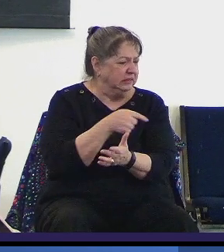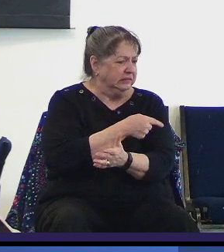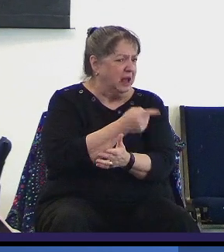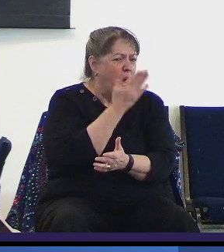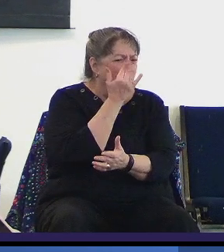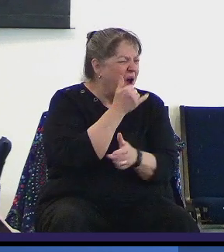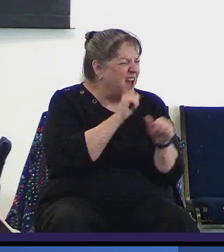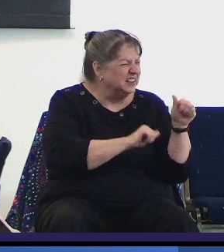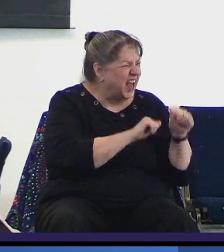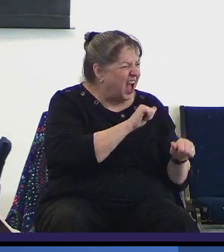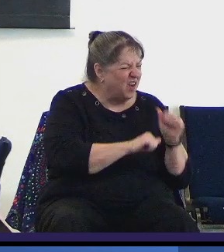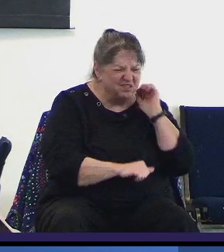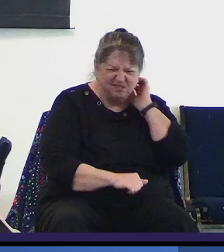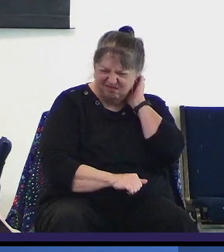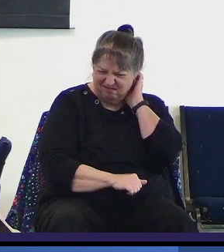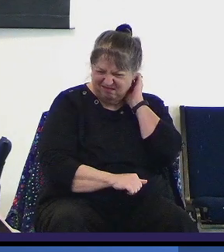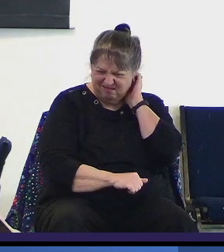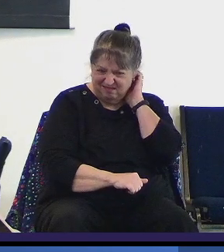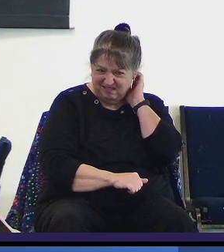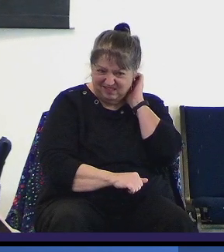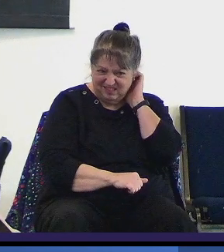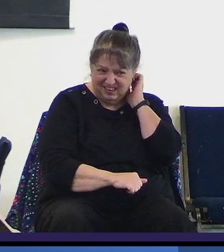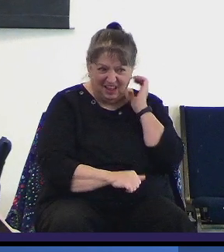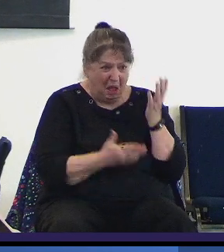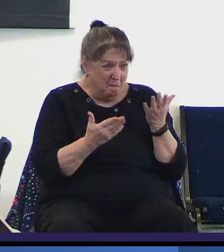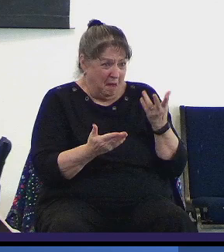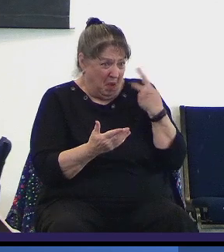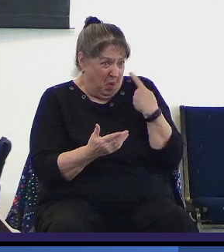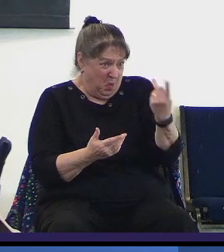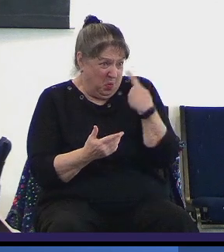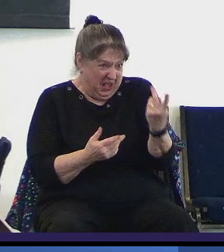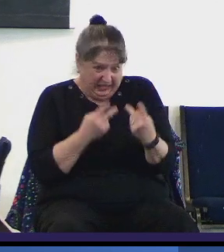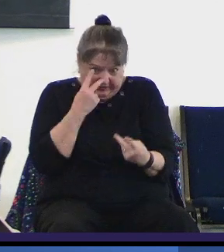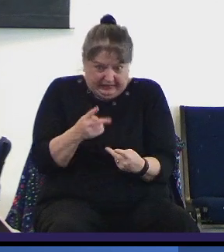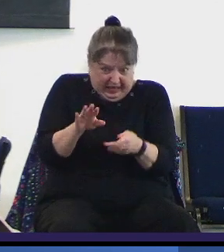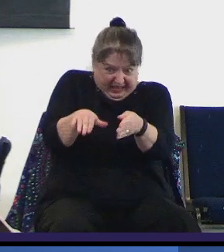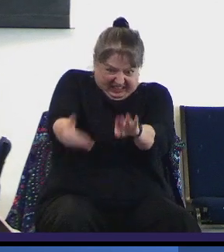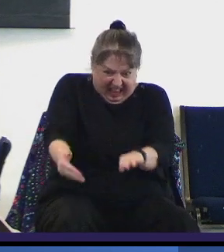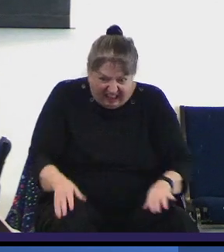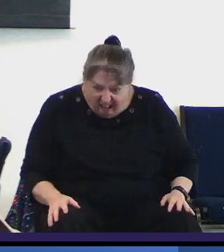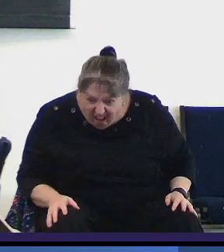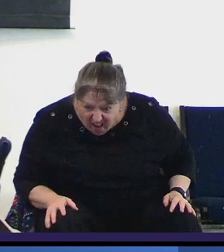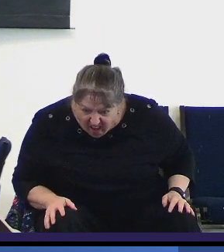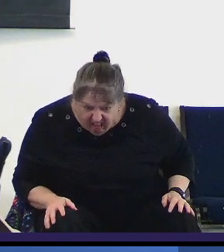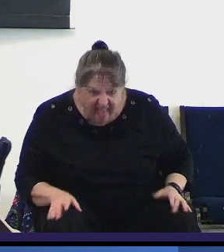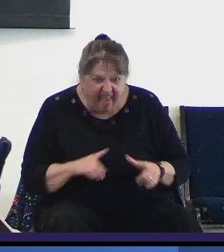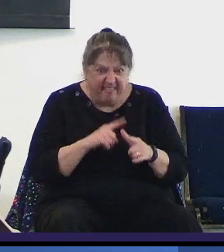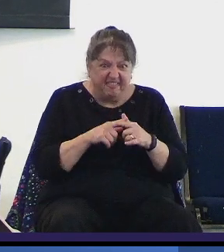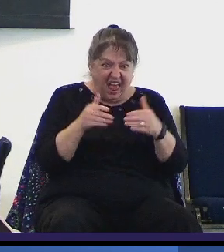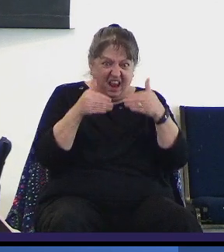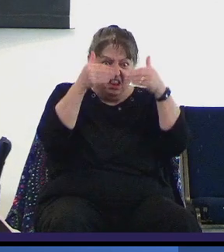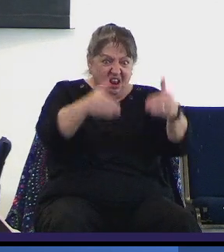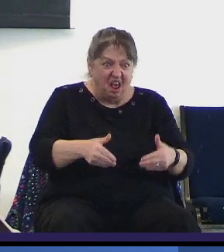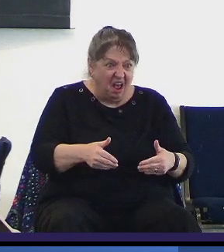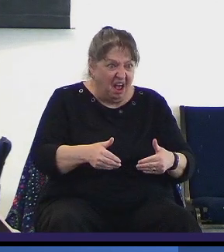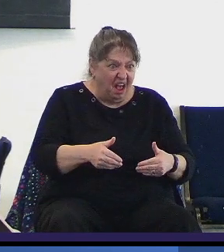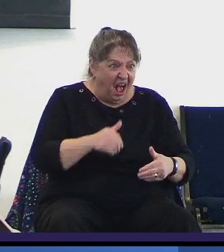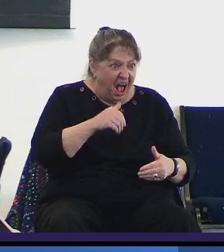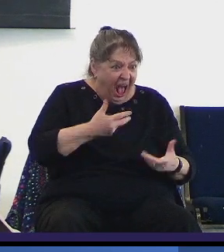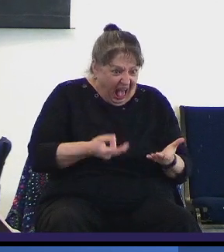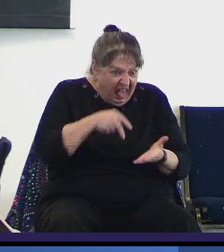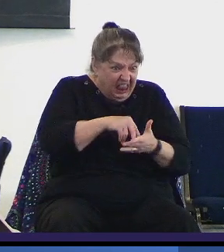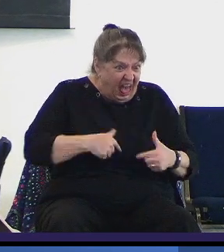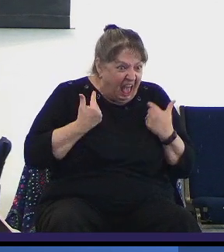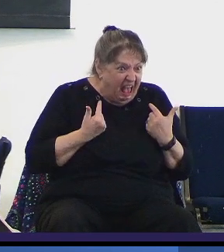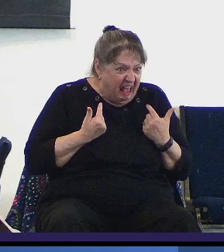would we, if we saw him dead one day and the next day he's alive, maybe they doubted, wondered, is he really alive or is this a